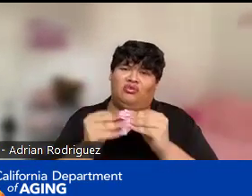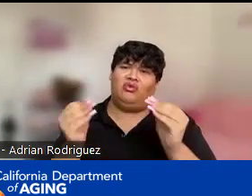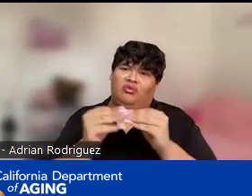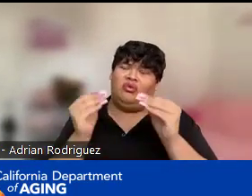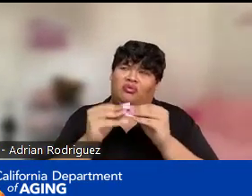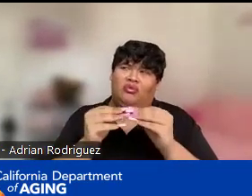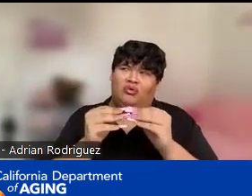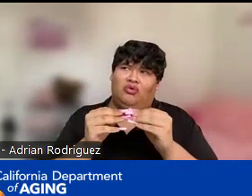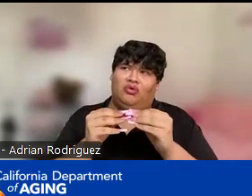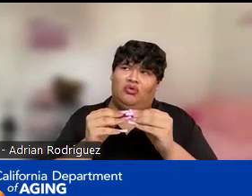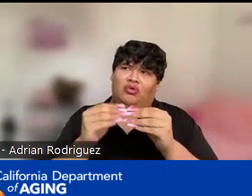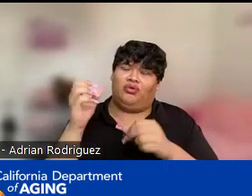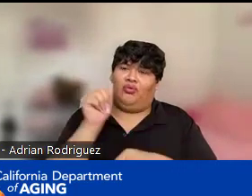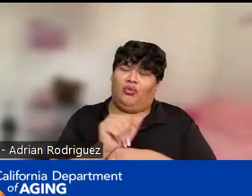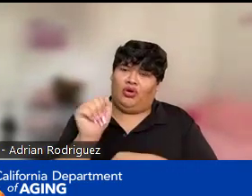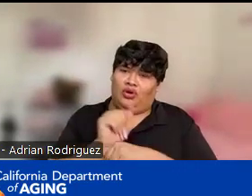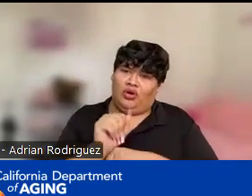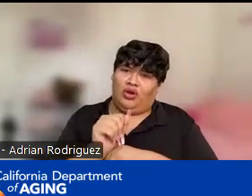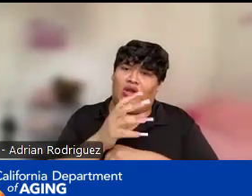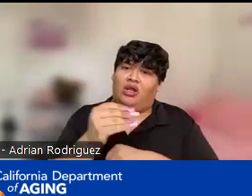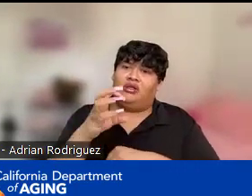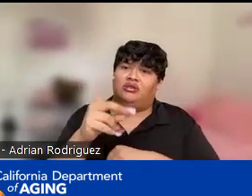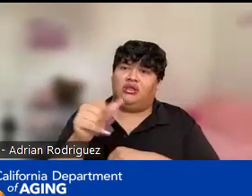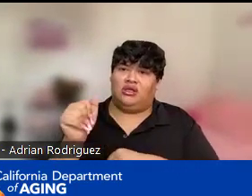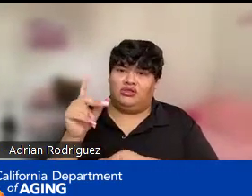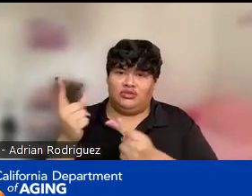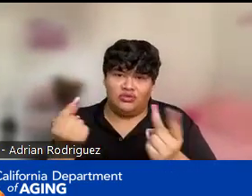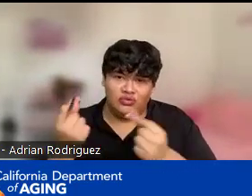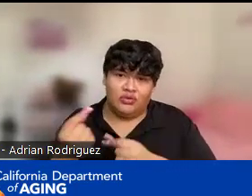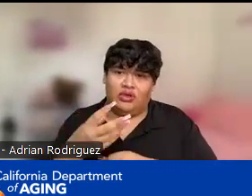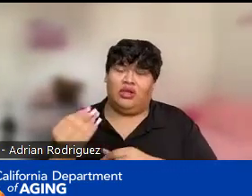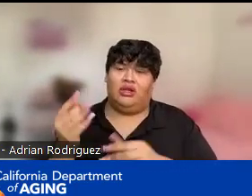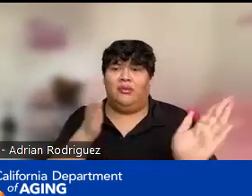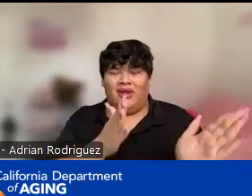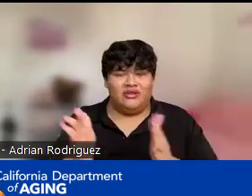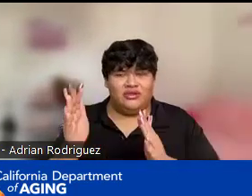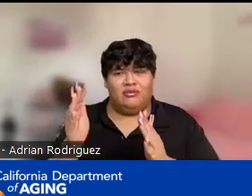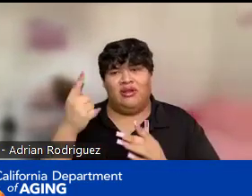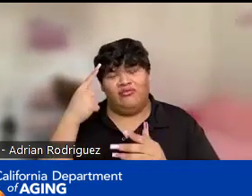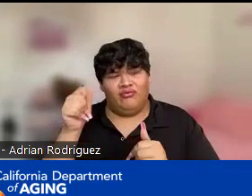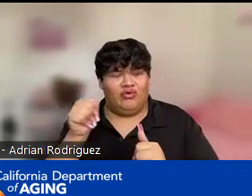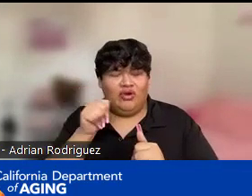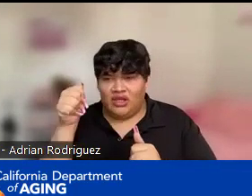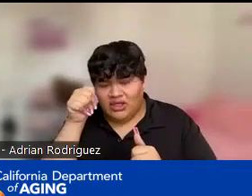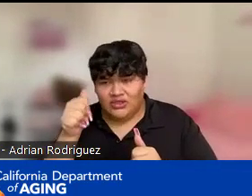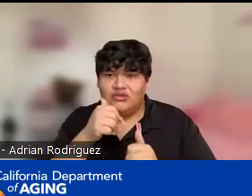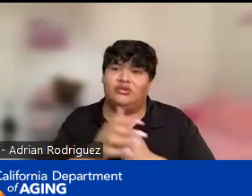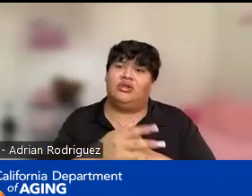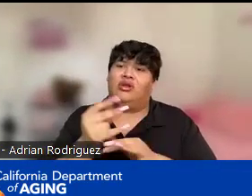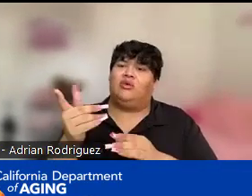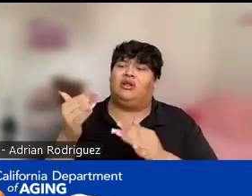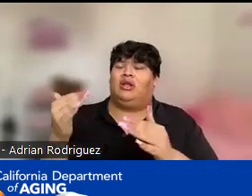about the work that the CDA is doing and the Master Plan on Aging and what the